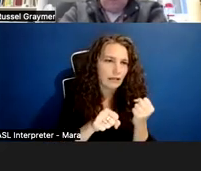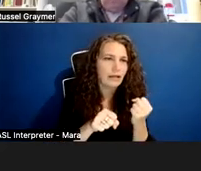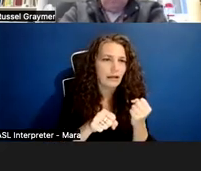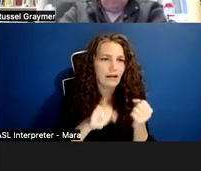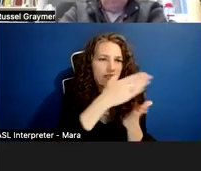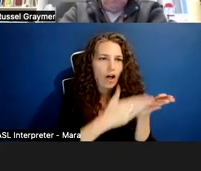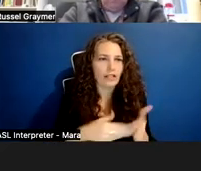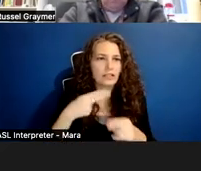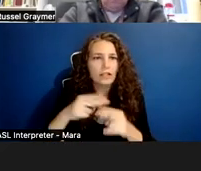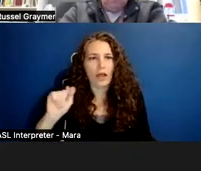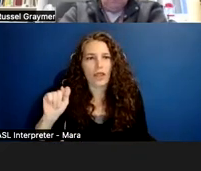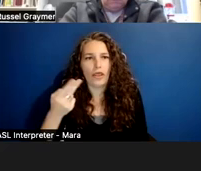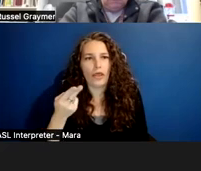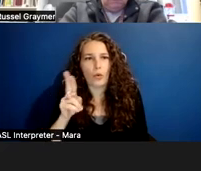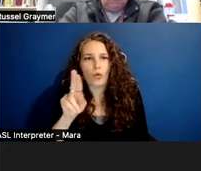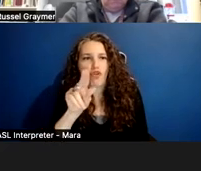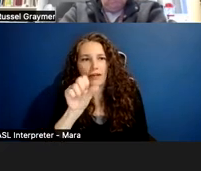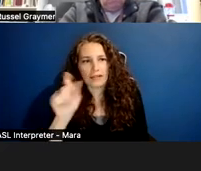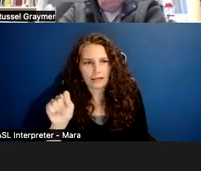Next slide, please.